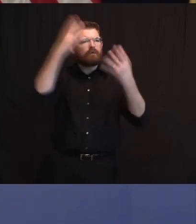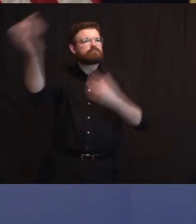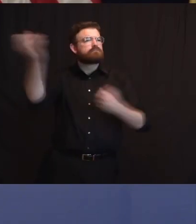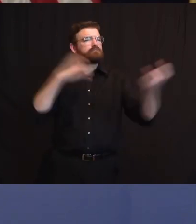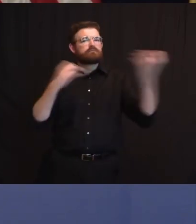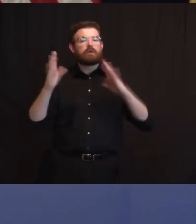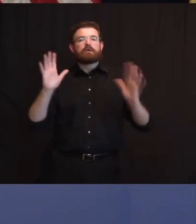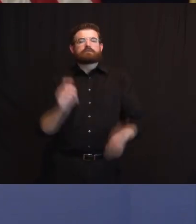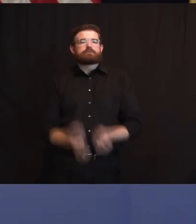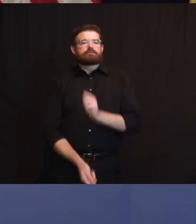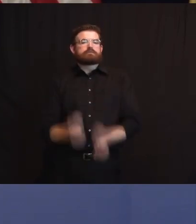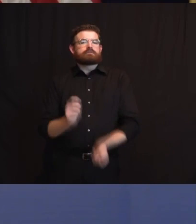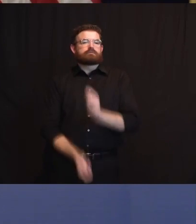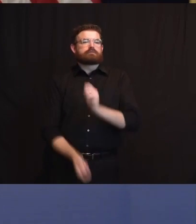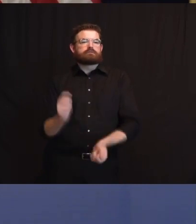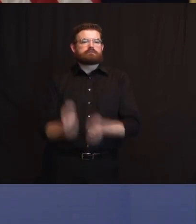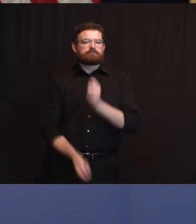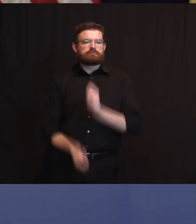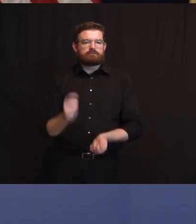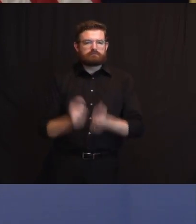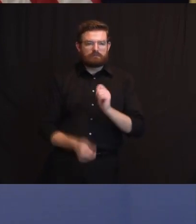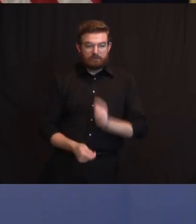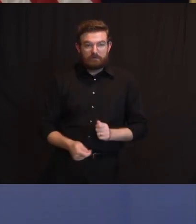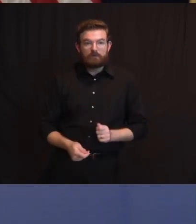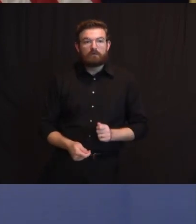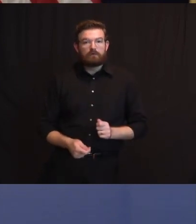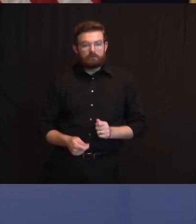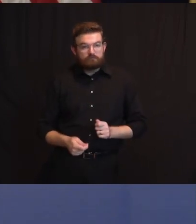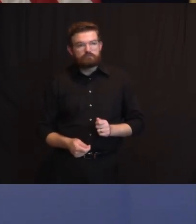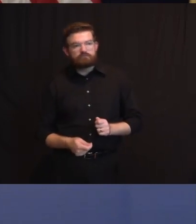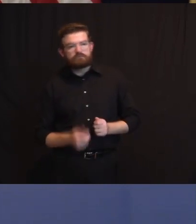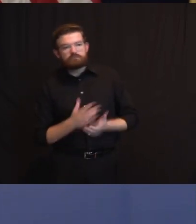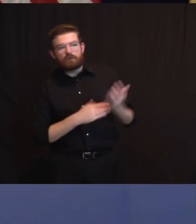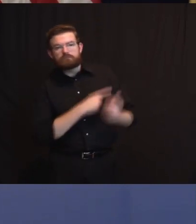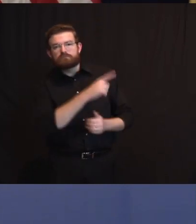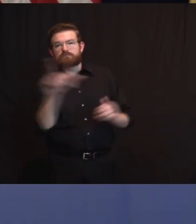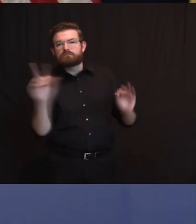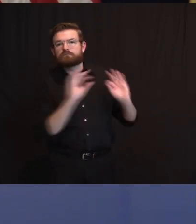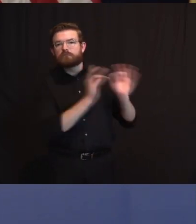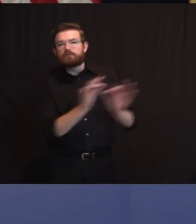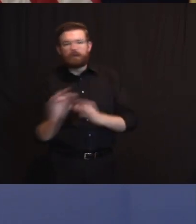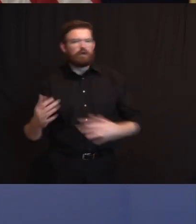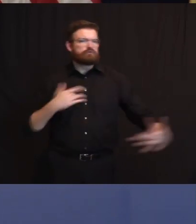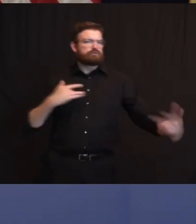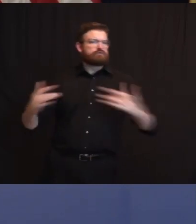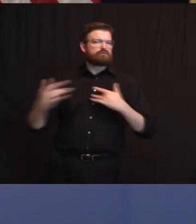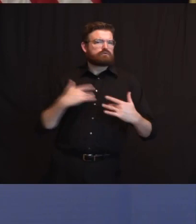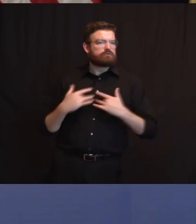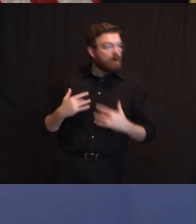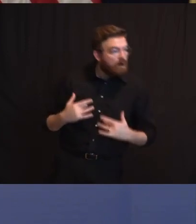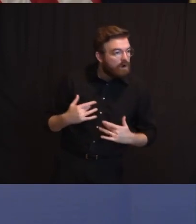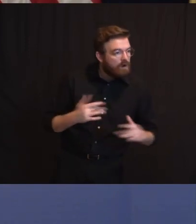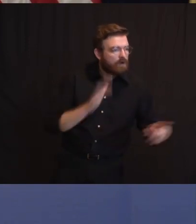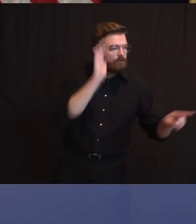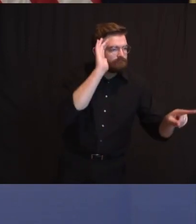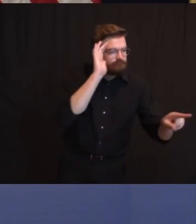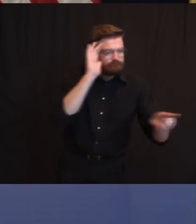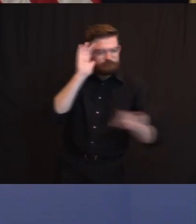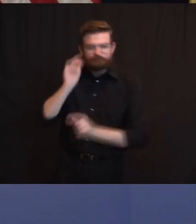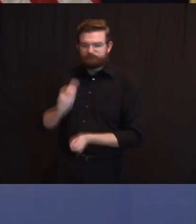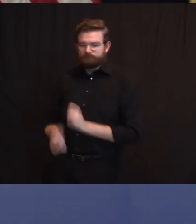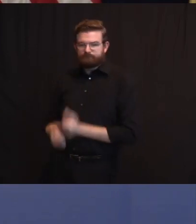I think, to the concerns that we heard from families, and this really gives families the option to choose what they believe is best for their child. And I'm really